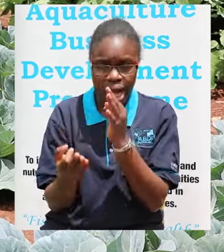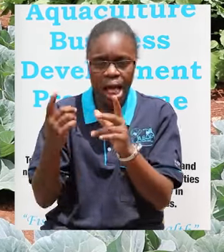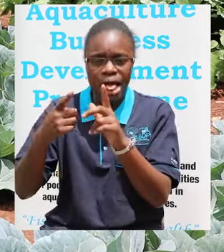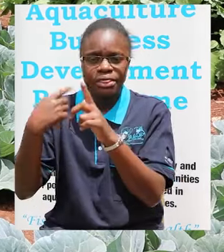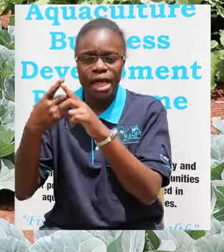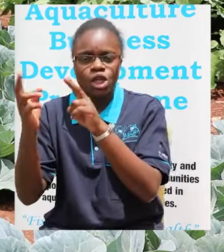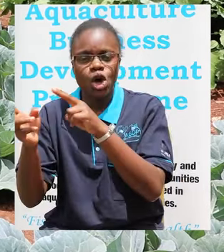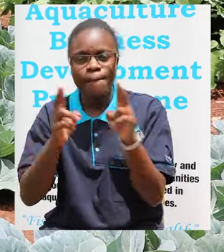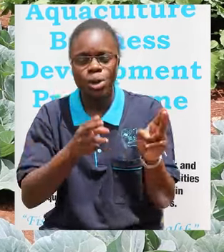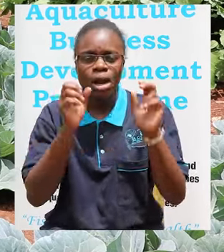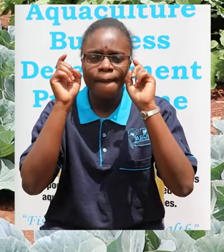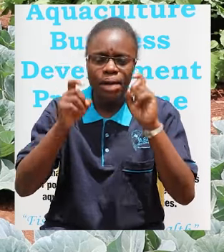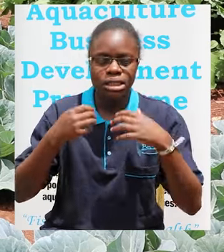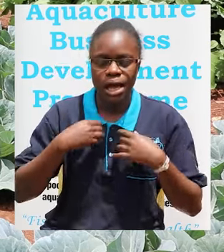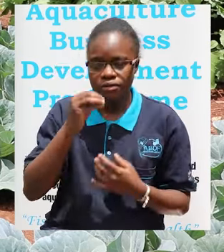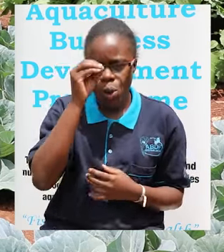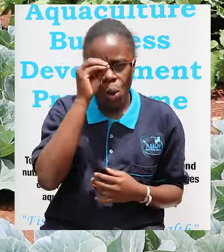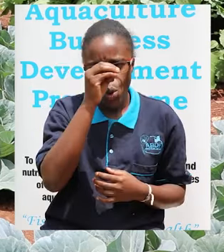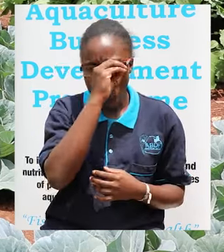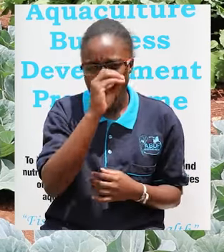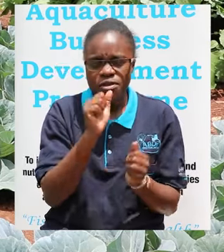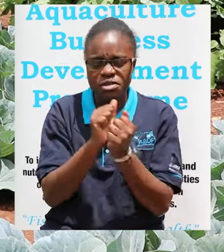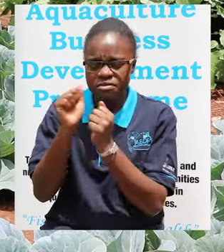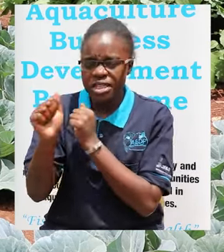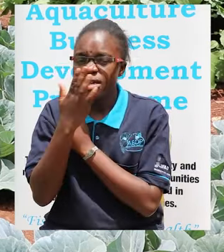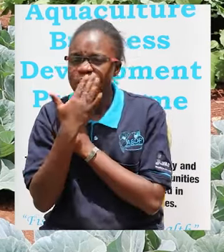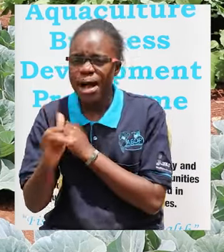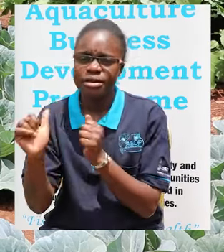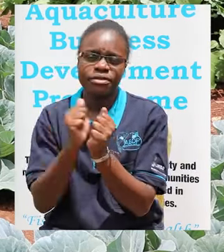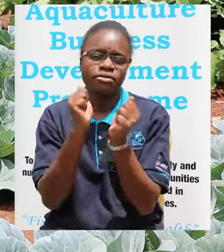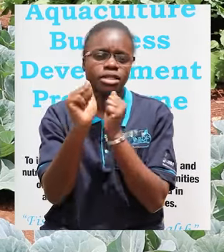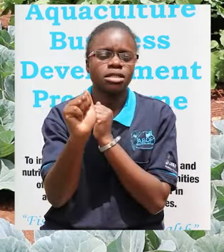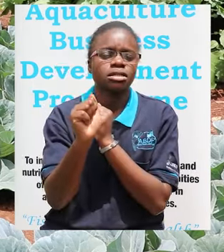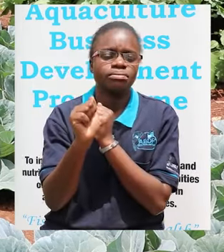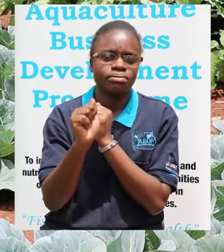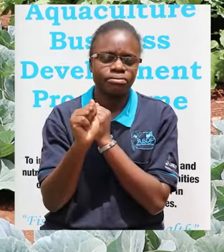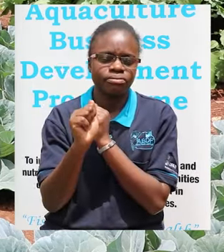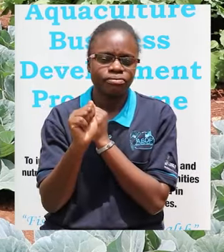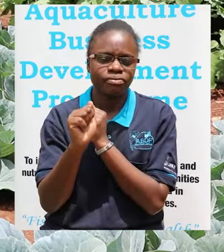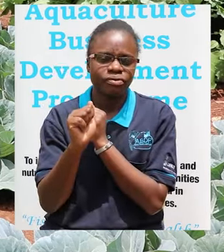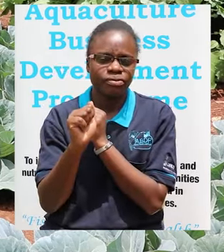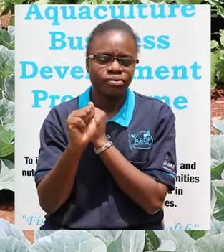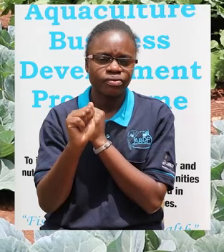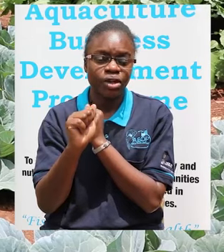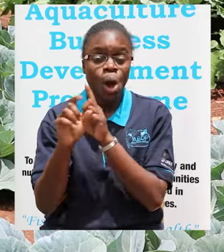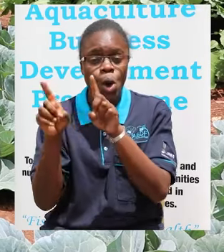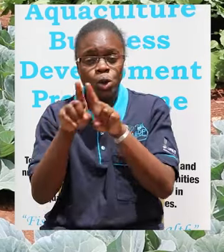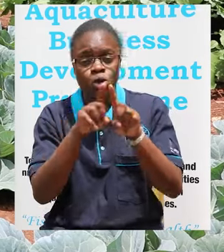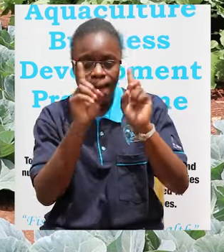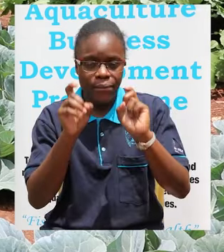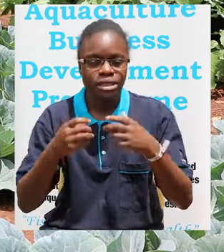now make the holes at 15 by 15 centimeters alternating. And then you'll also need the